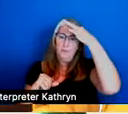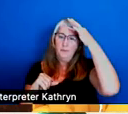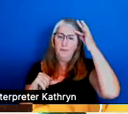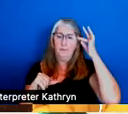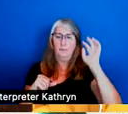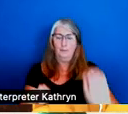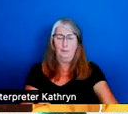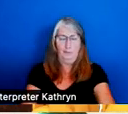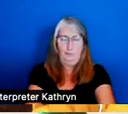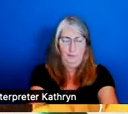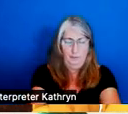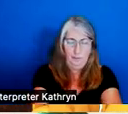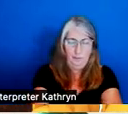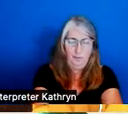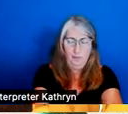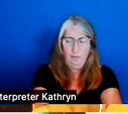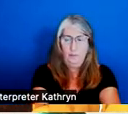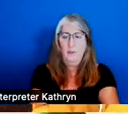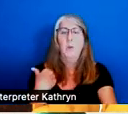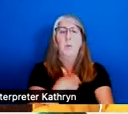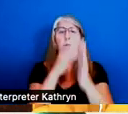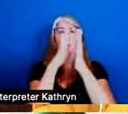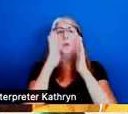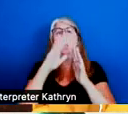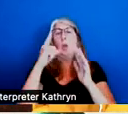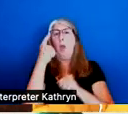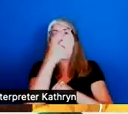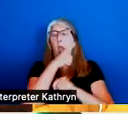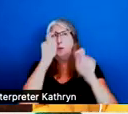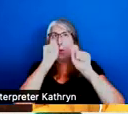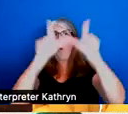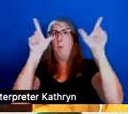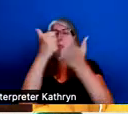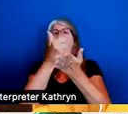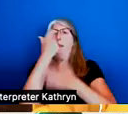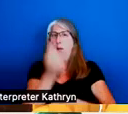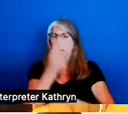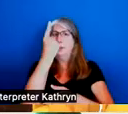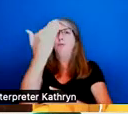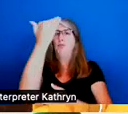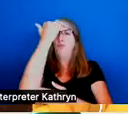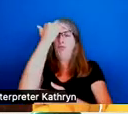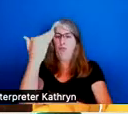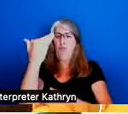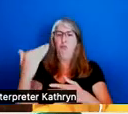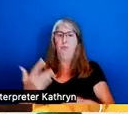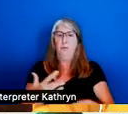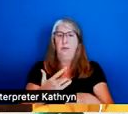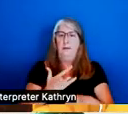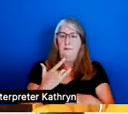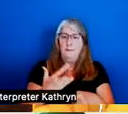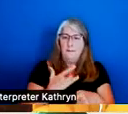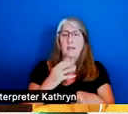may open our eyes to a new way of knowing, feeling,